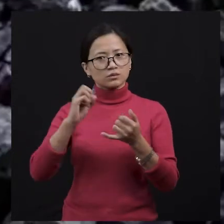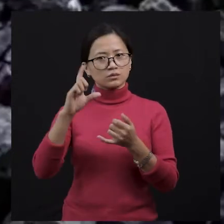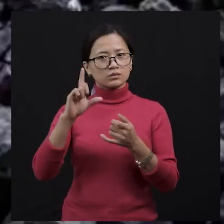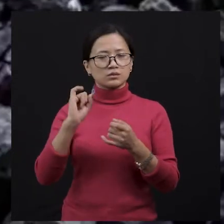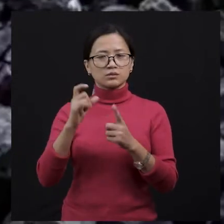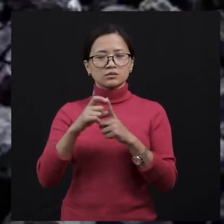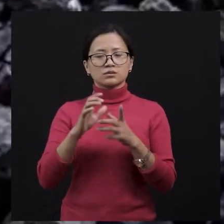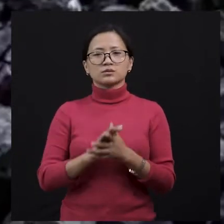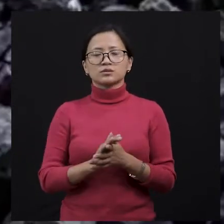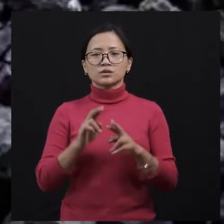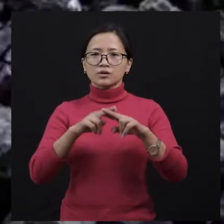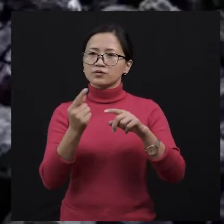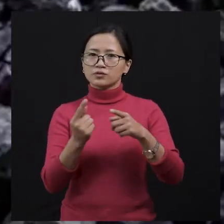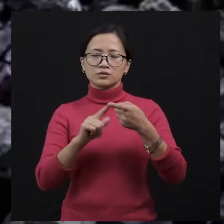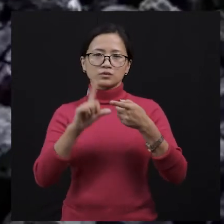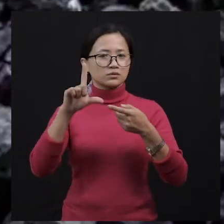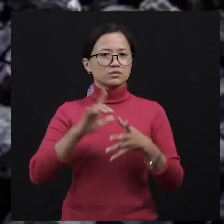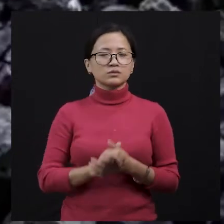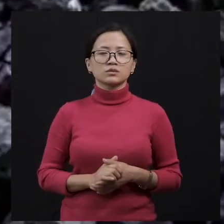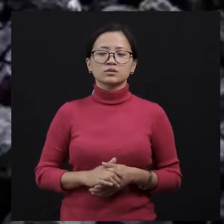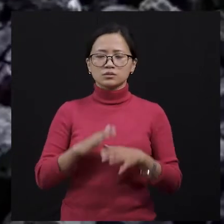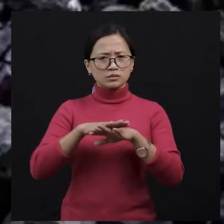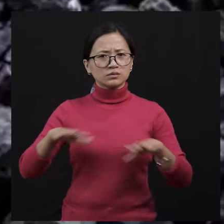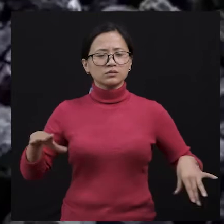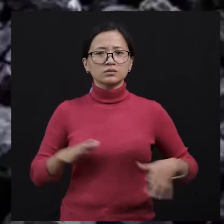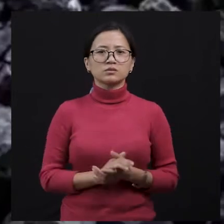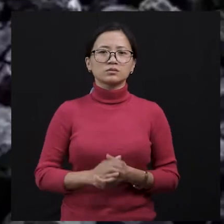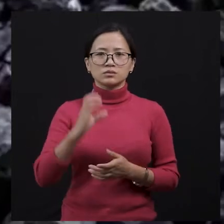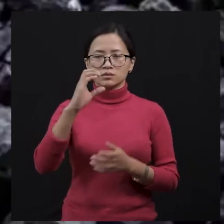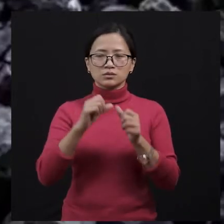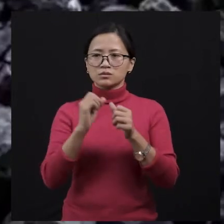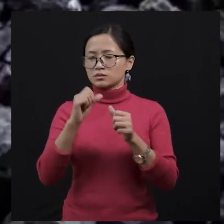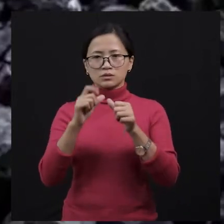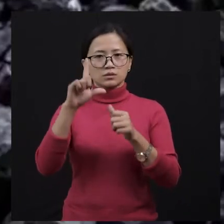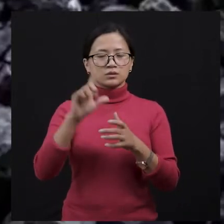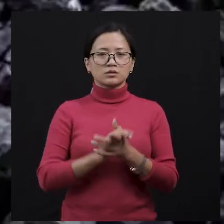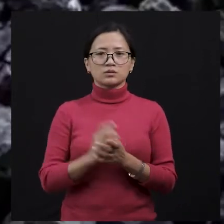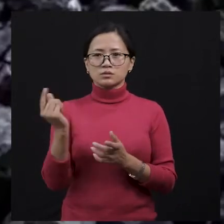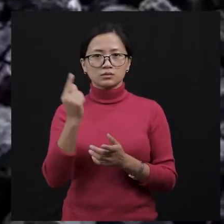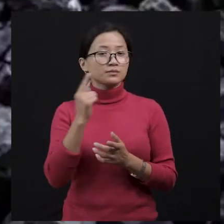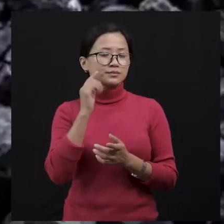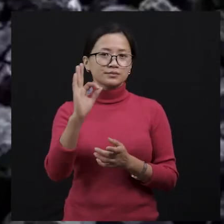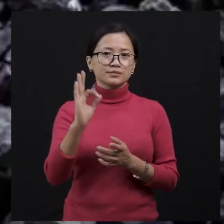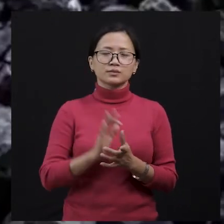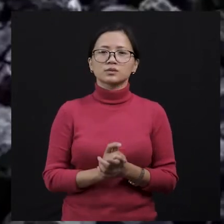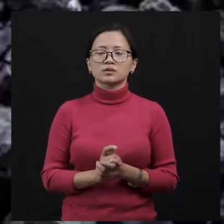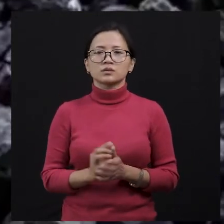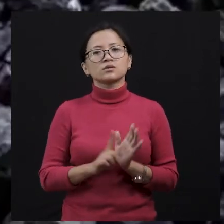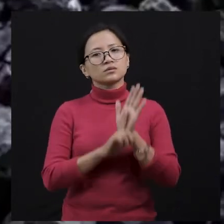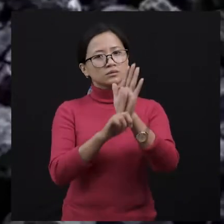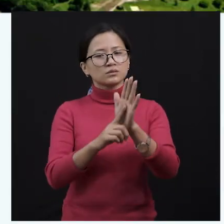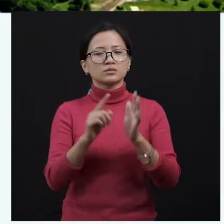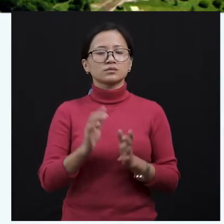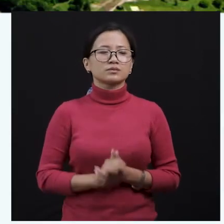fuel, right? Now students, coal, do you know the important uses of coal? Let me show